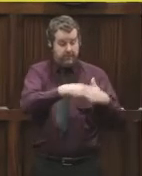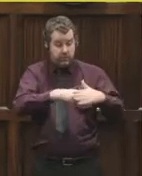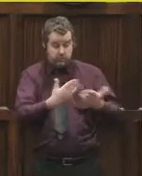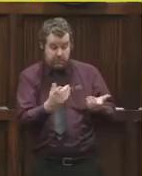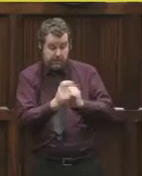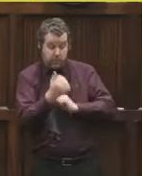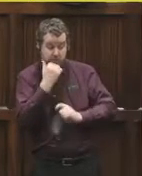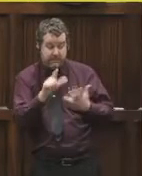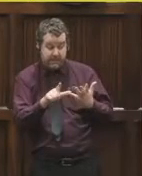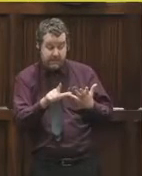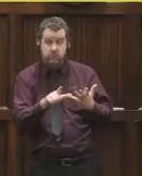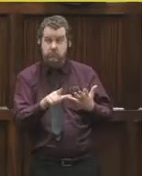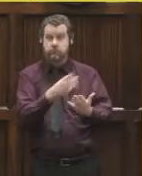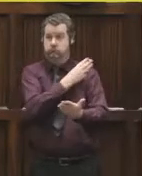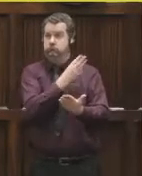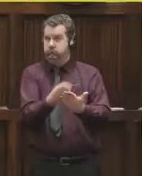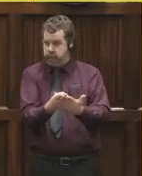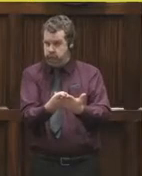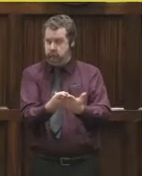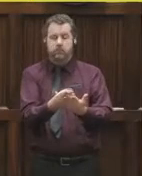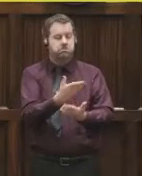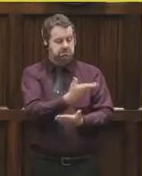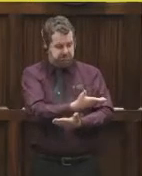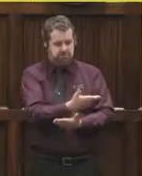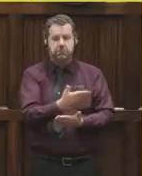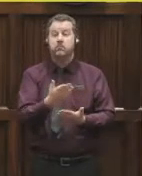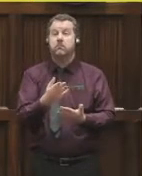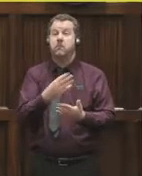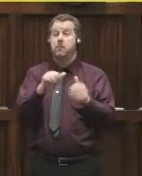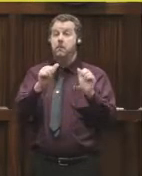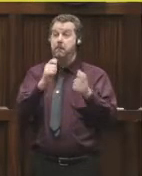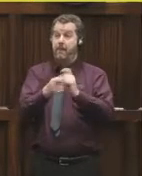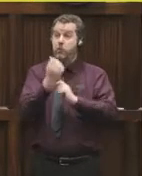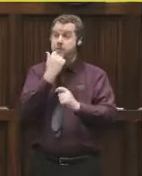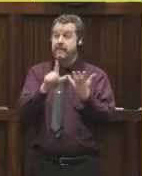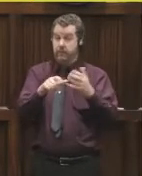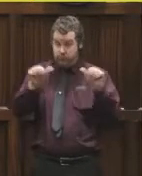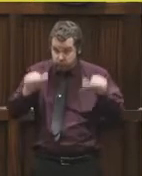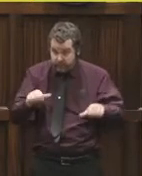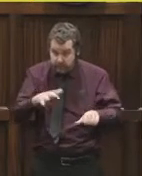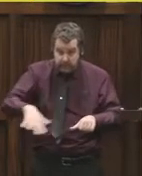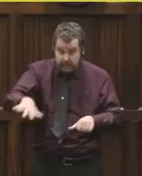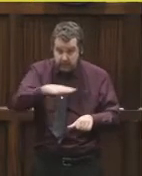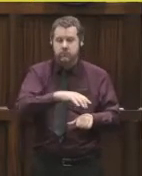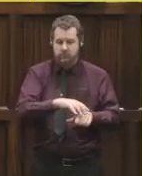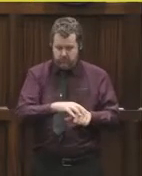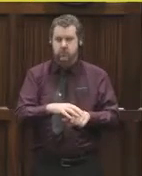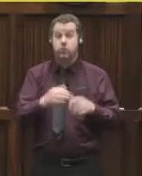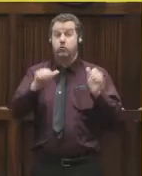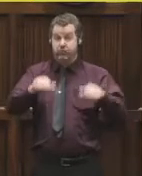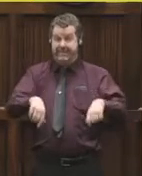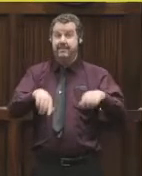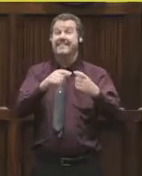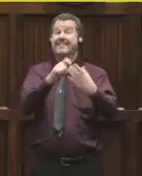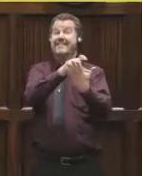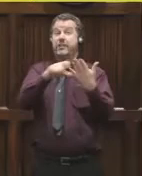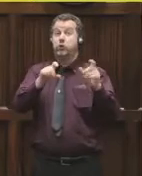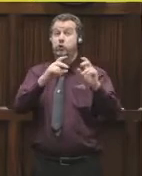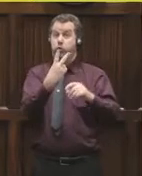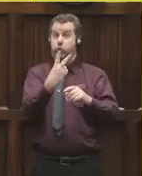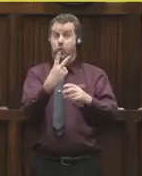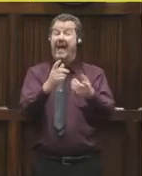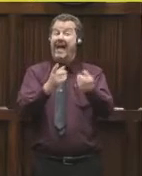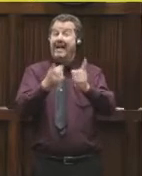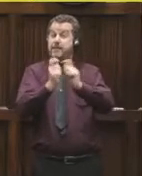7? Pressed. It's being pressed. Agreed. Amendment number 7 agreed? Agreed. Is it agreed, therefore, that section 2, as amended, stand part of the